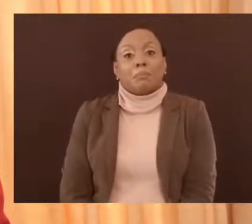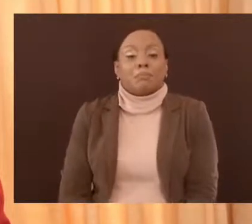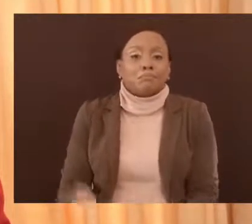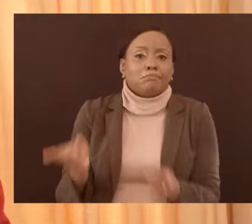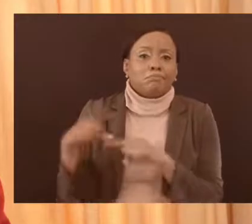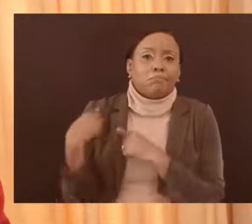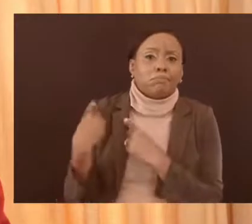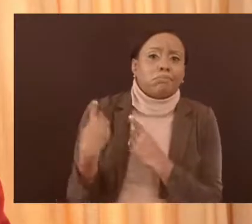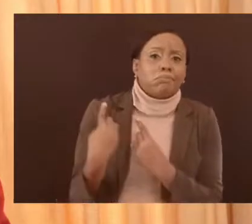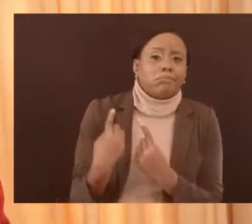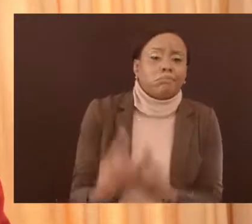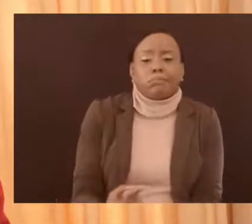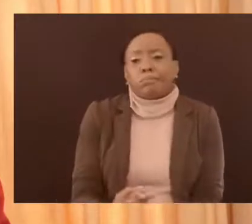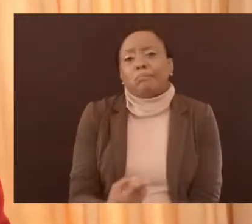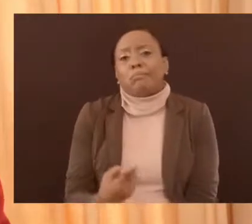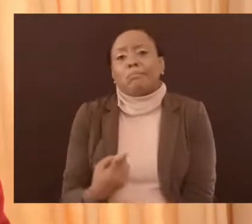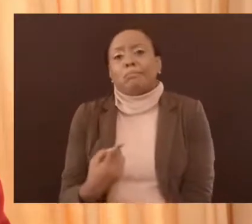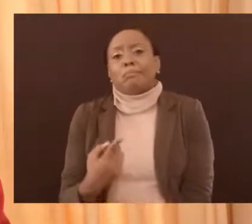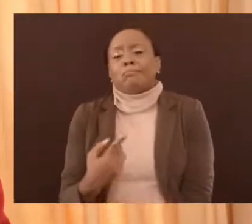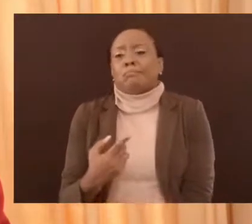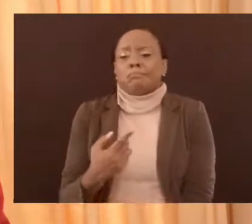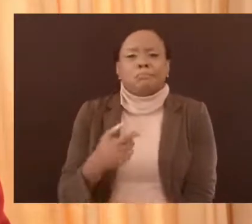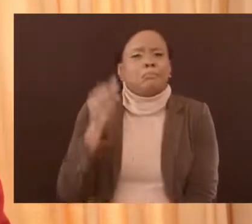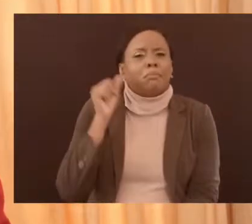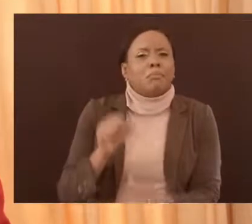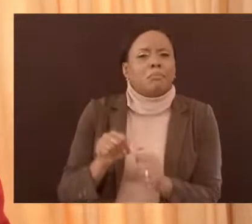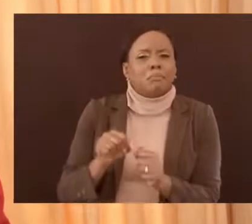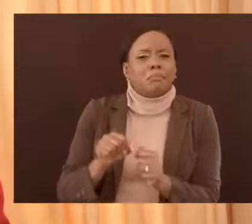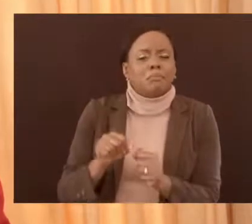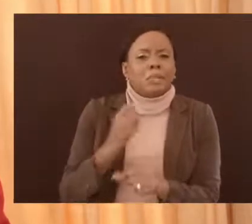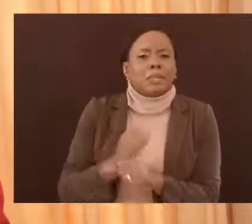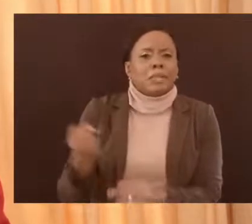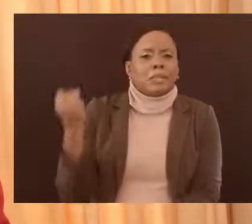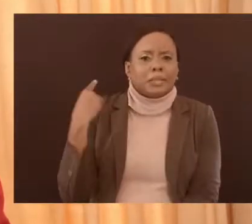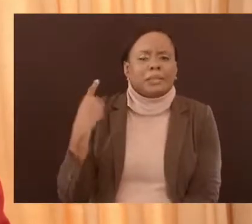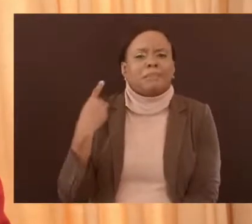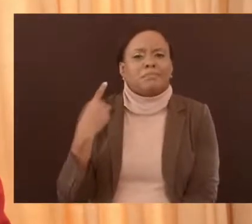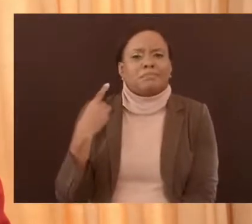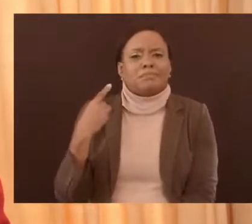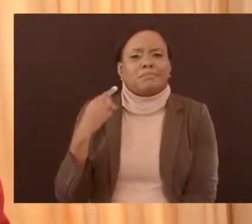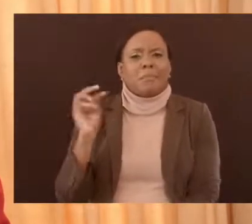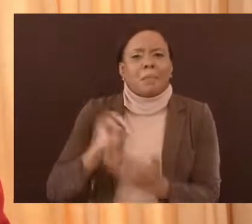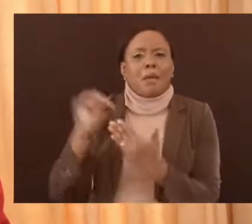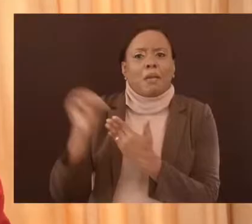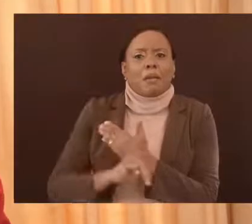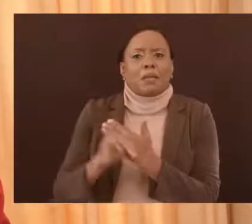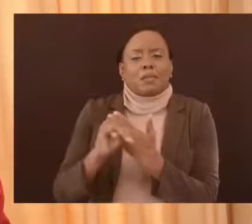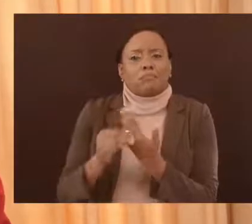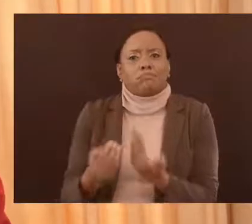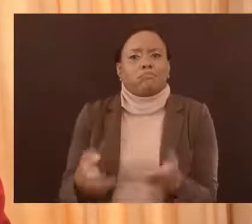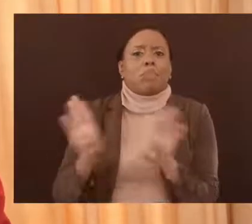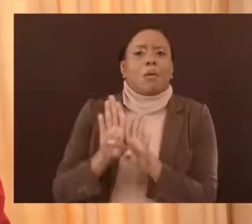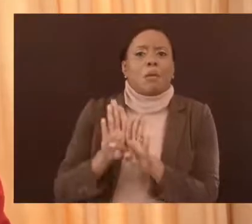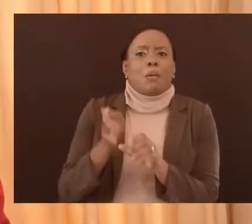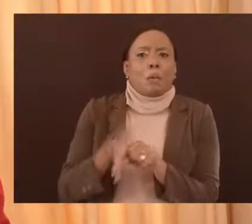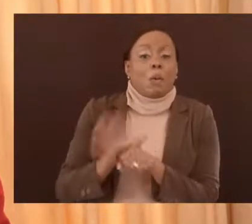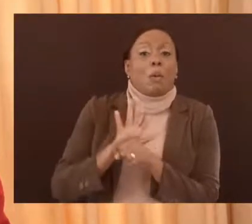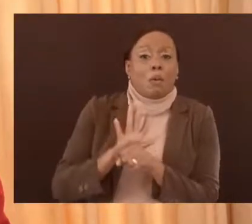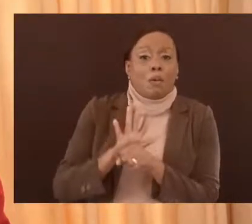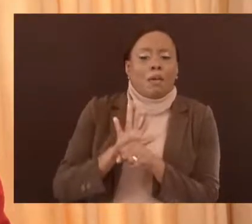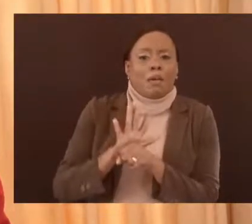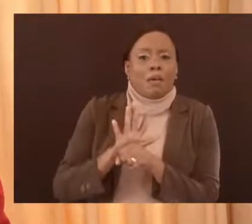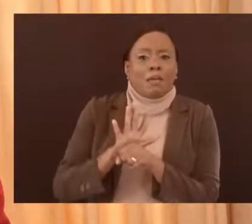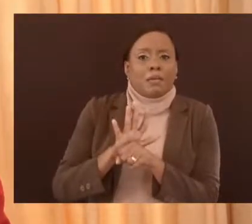few months, in particular with the first shutdown back in March 2020, when the first case of COVID-19 was discovered in